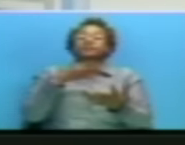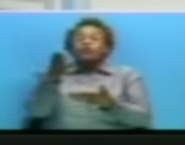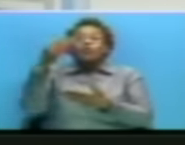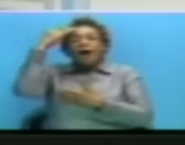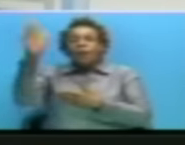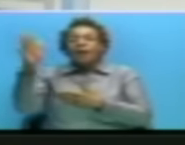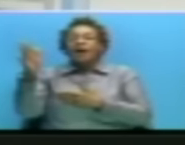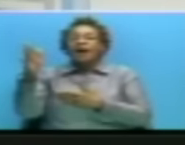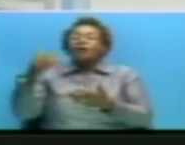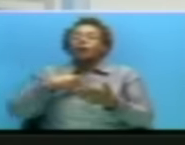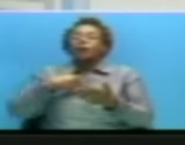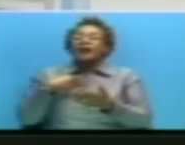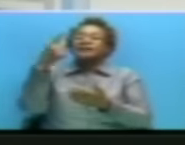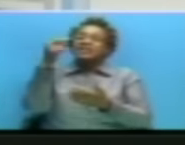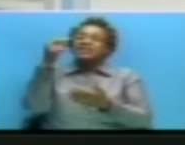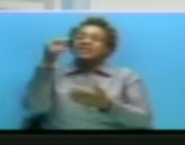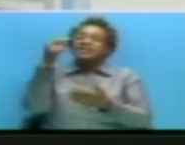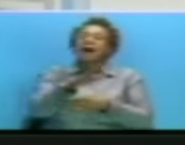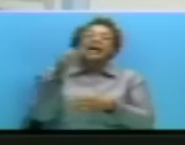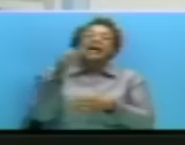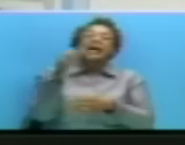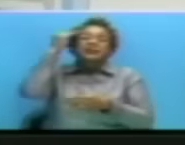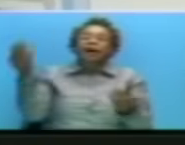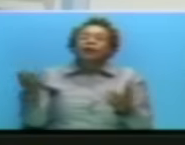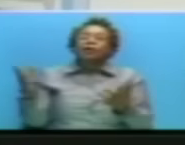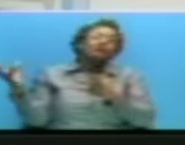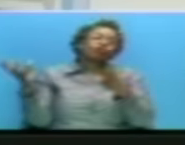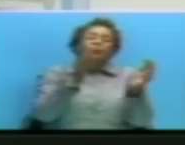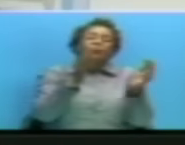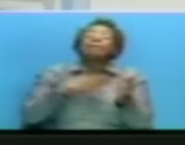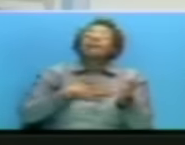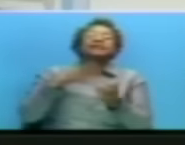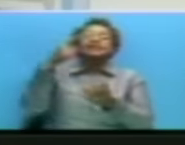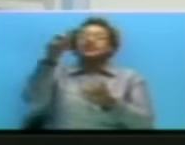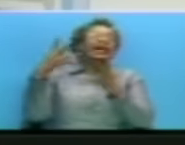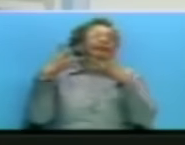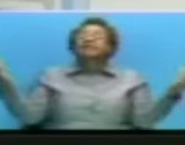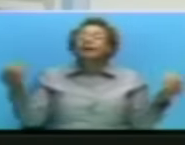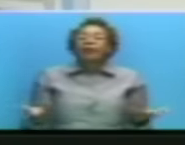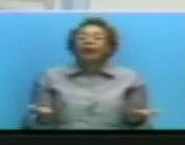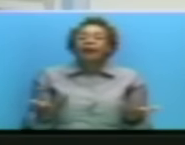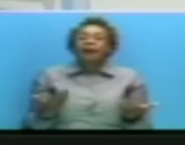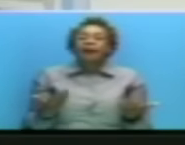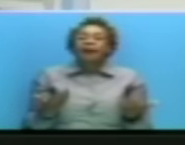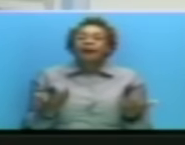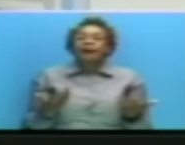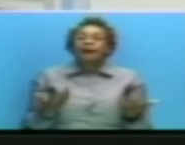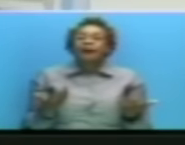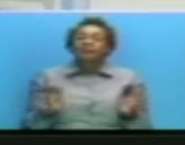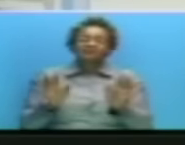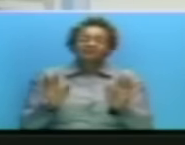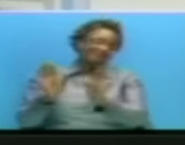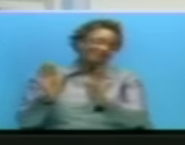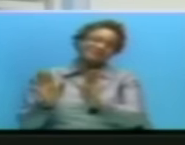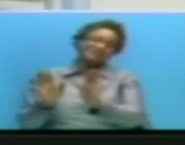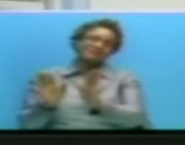took those sets back to Samsung? I'm not aware. You took the TV and disappeared from the country. Where did you go after that? You see, we want to leave that for the moment there. Let's just